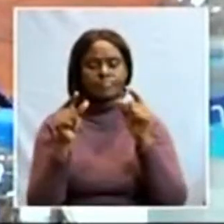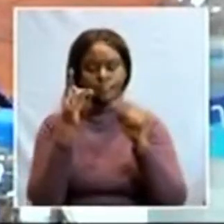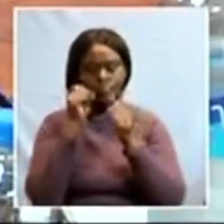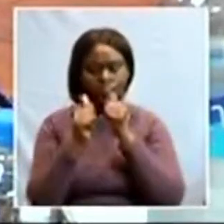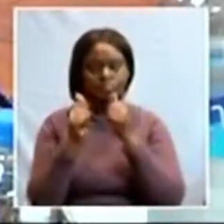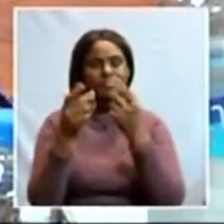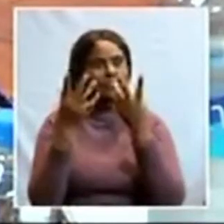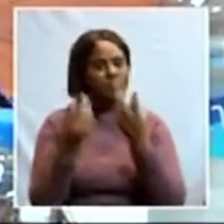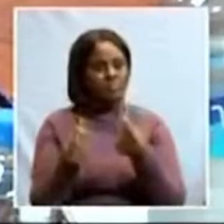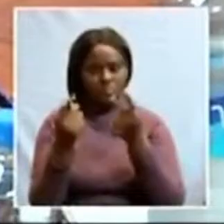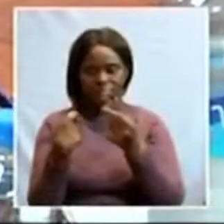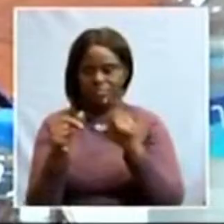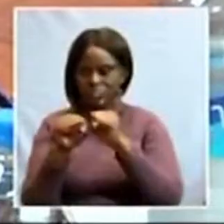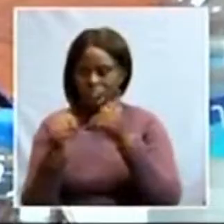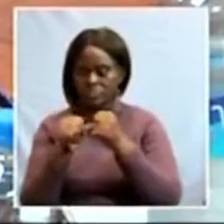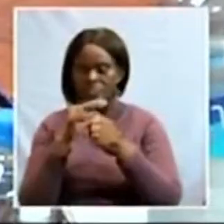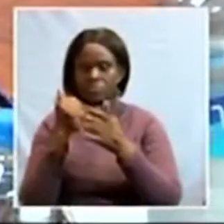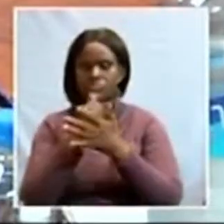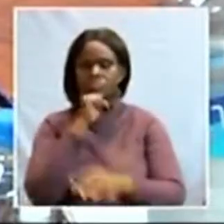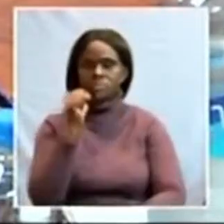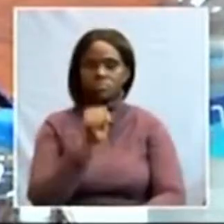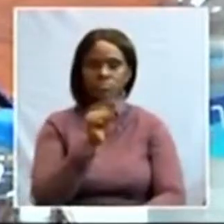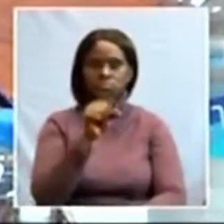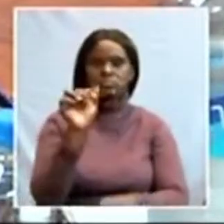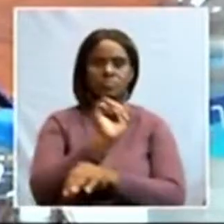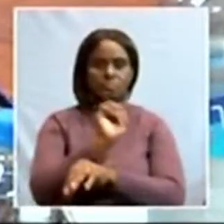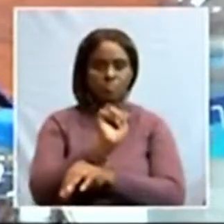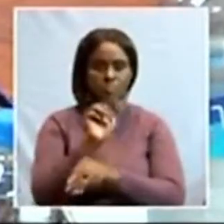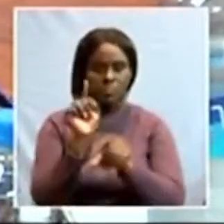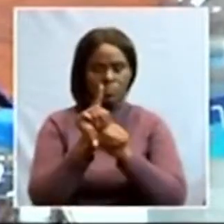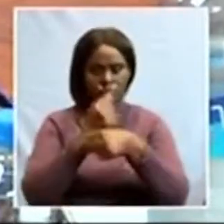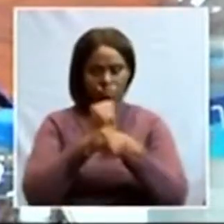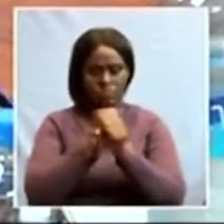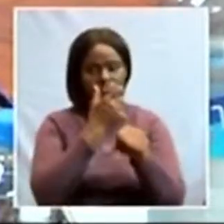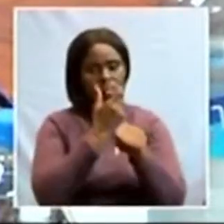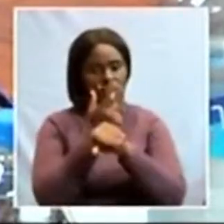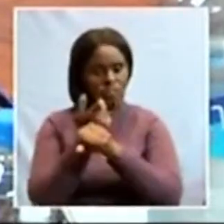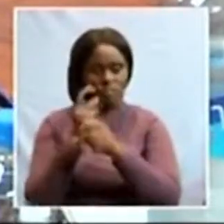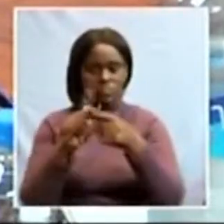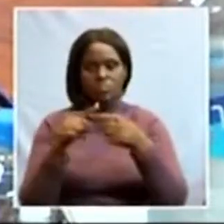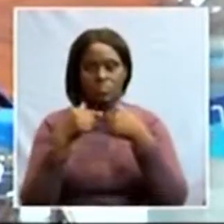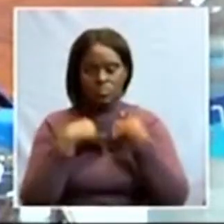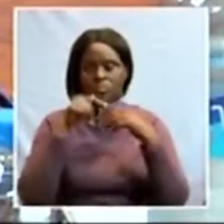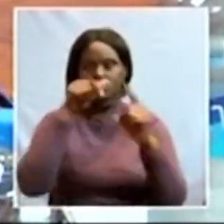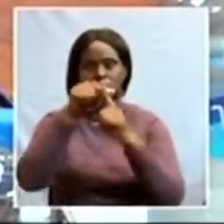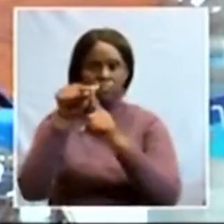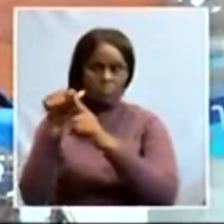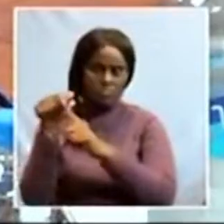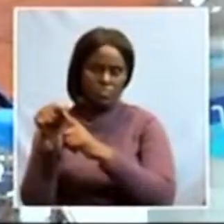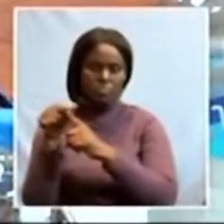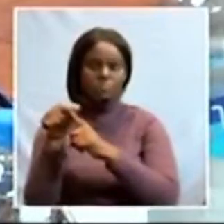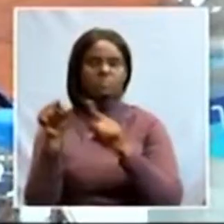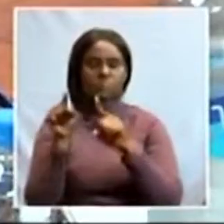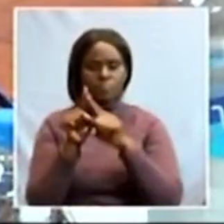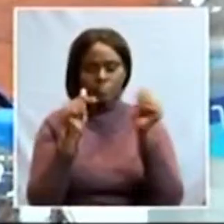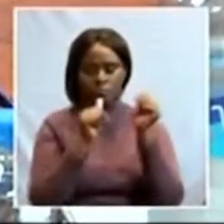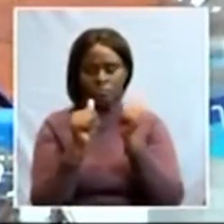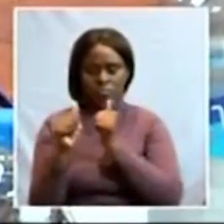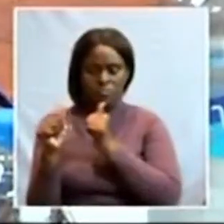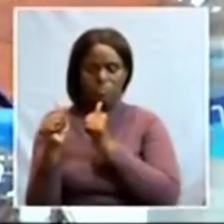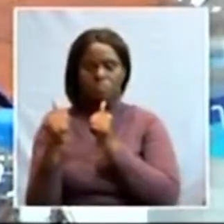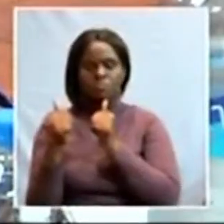to constant breaking down of old utility vehicles, making it difficult to meet the target. Action